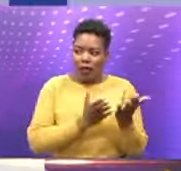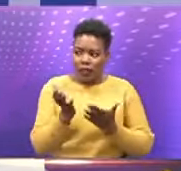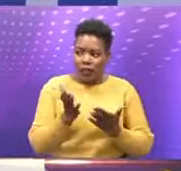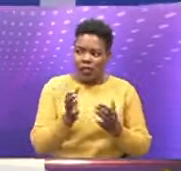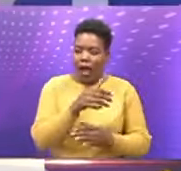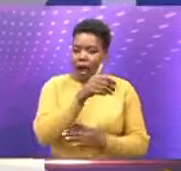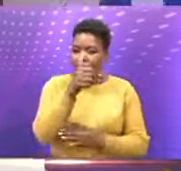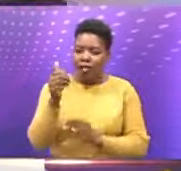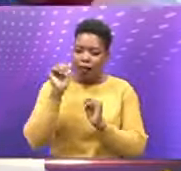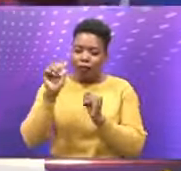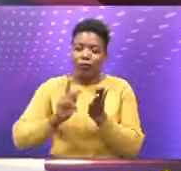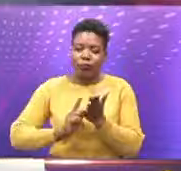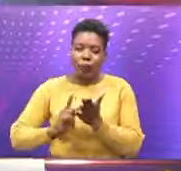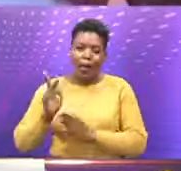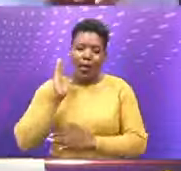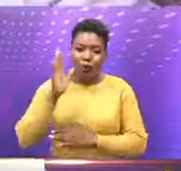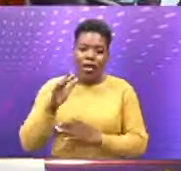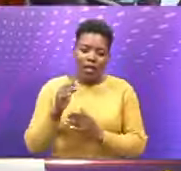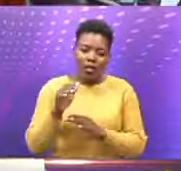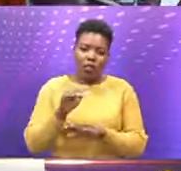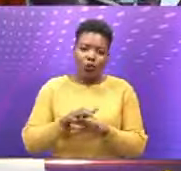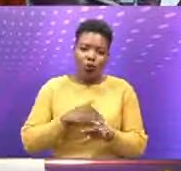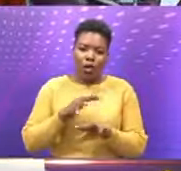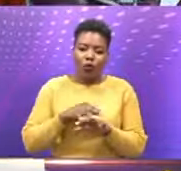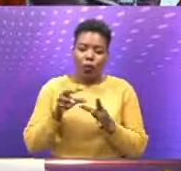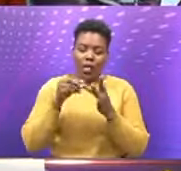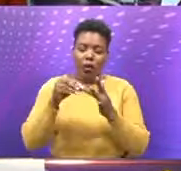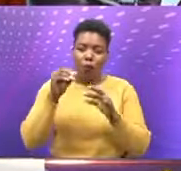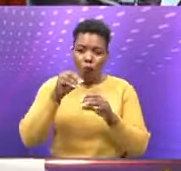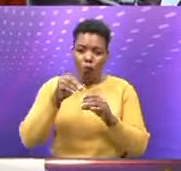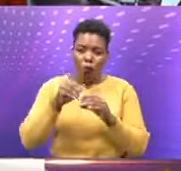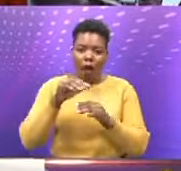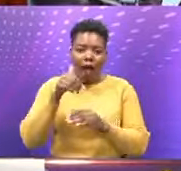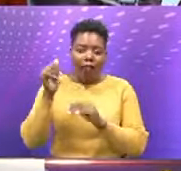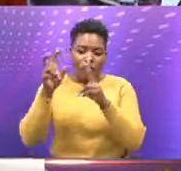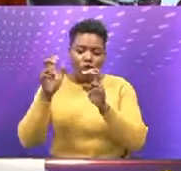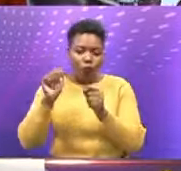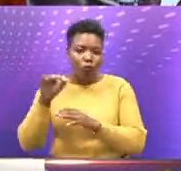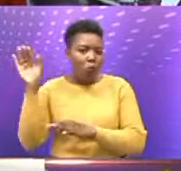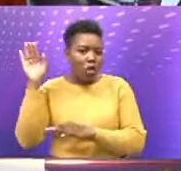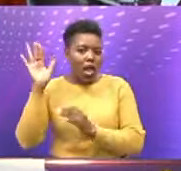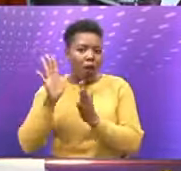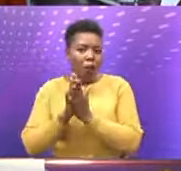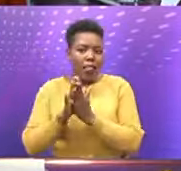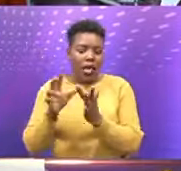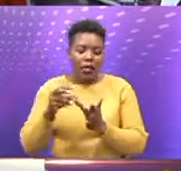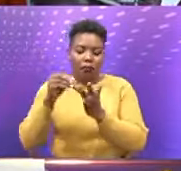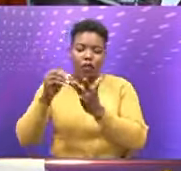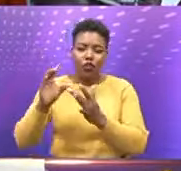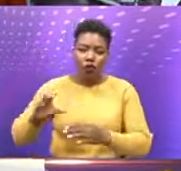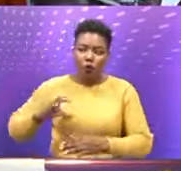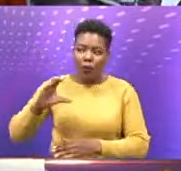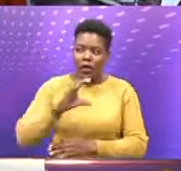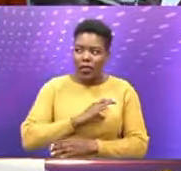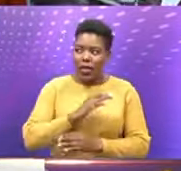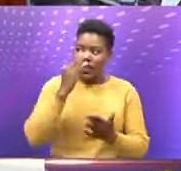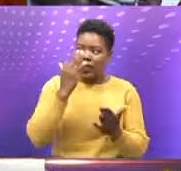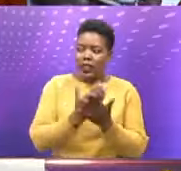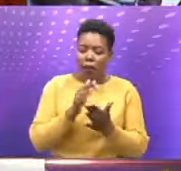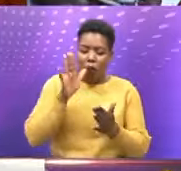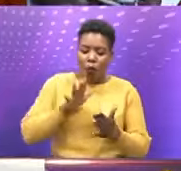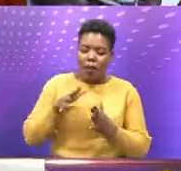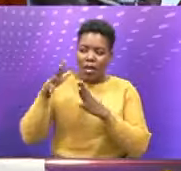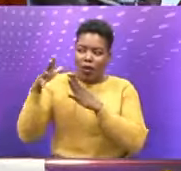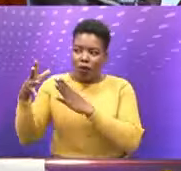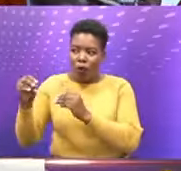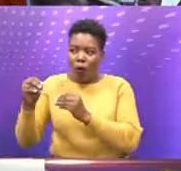to ibiro winjo kod aput moyiedhi. Apart from whatever, we have mothers who are giving birth, wanakufa, watoto wanakufa, and all